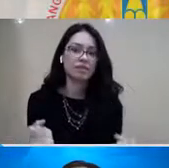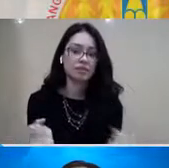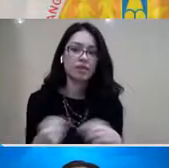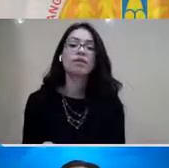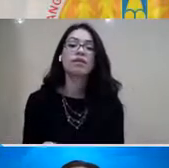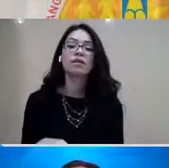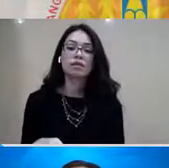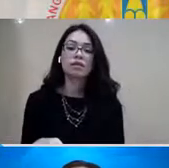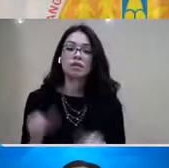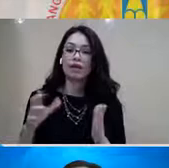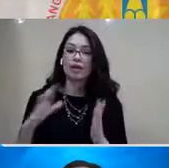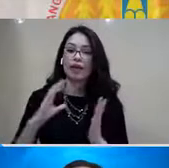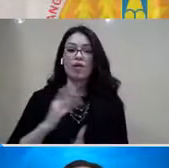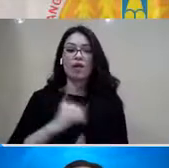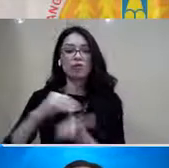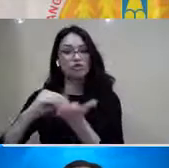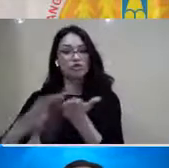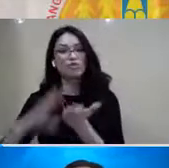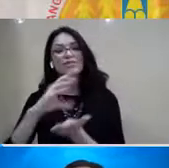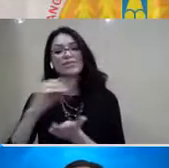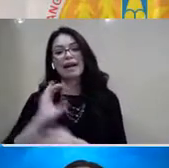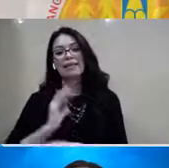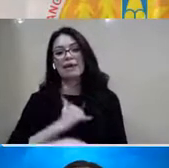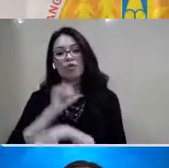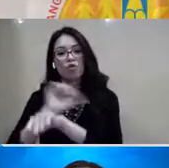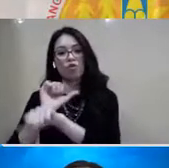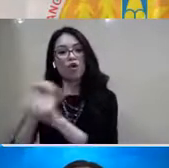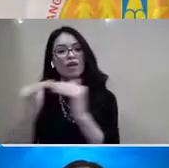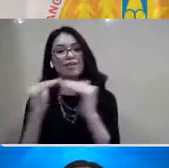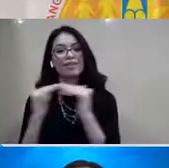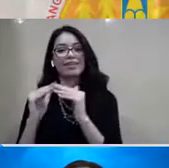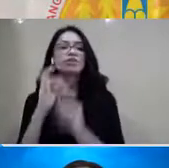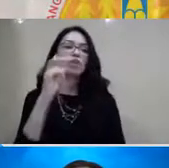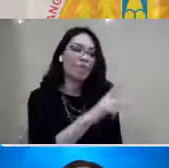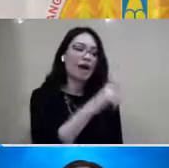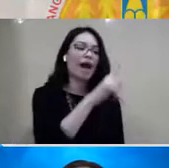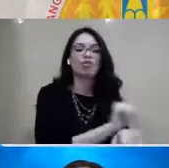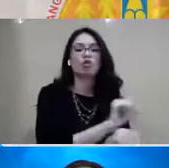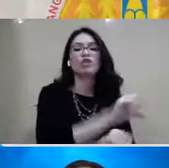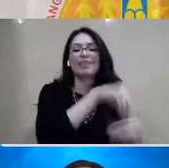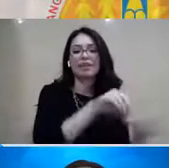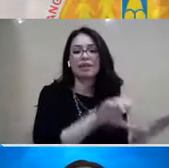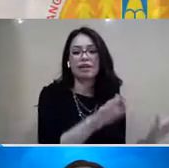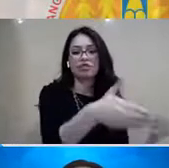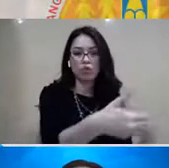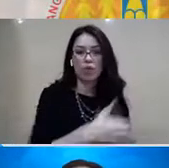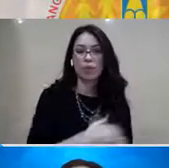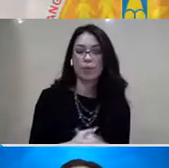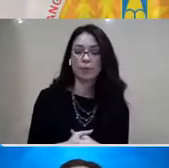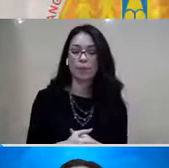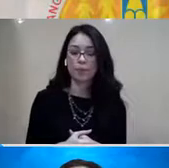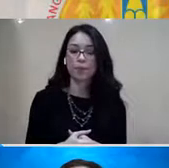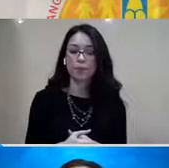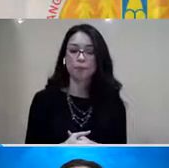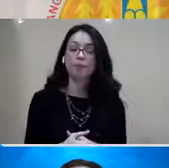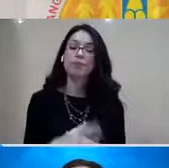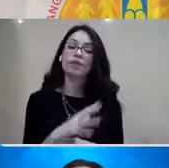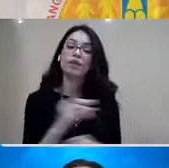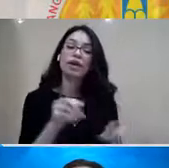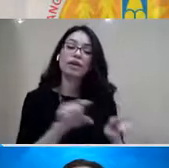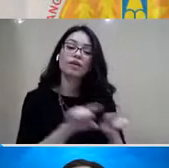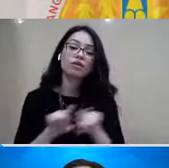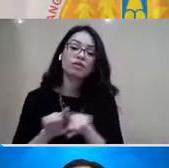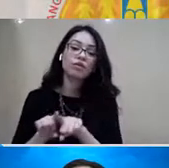to go back to work in the classroom. And the last, just to echo the point Board Member Melvoin said, is we